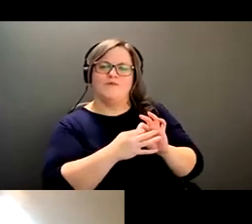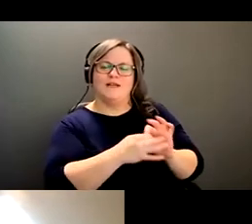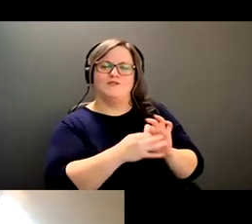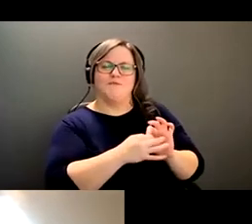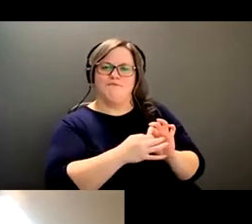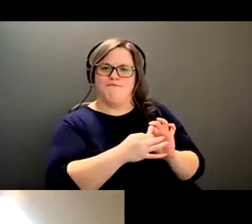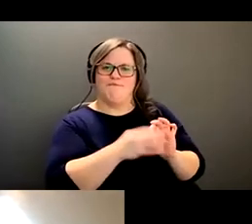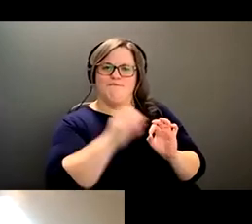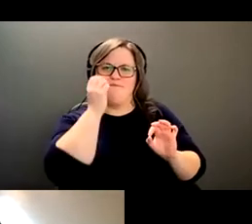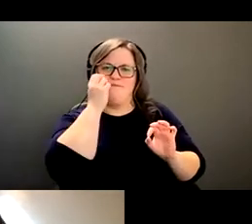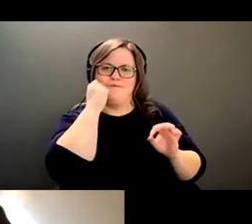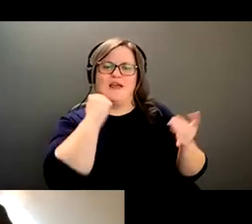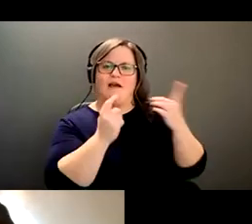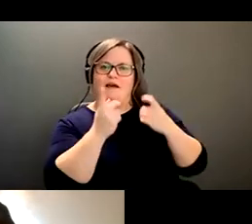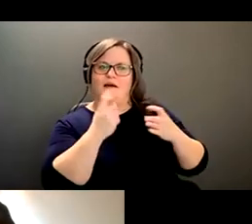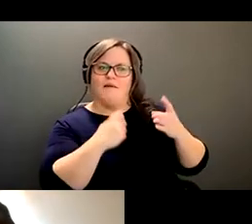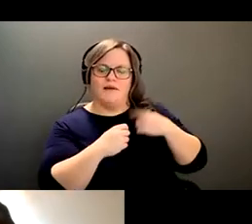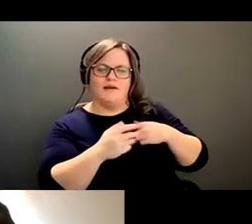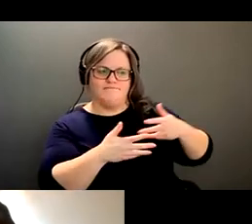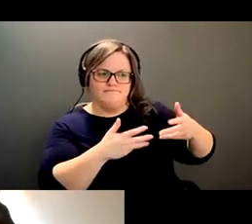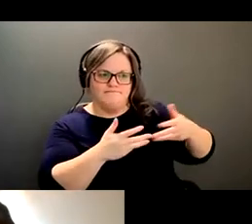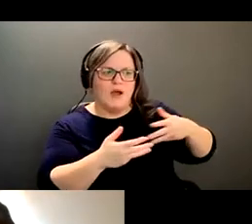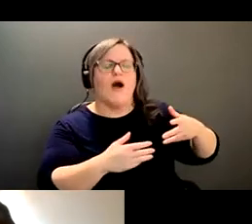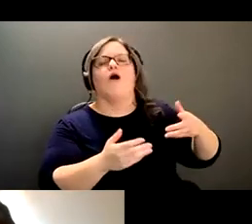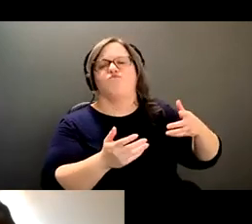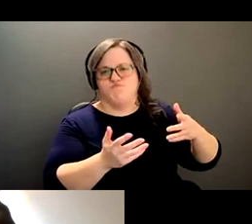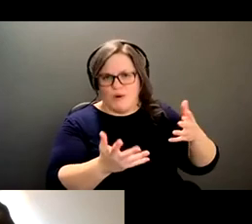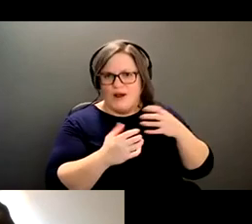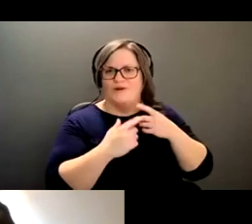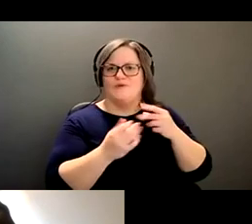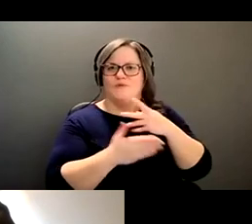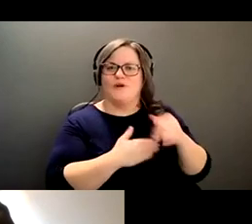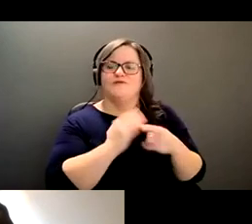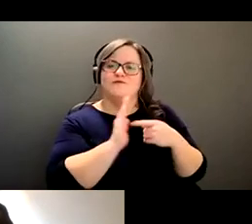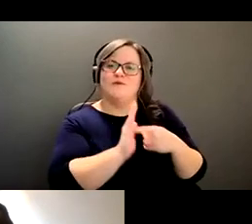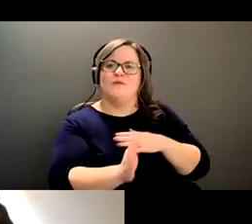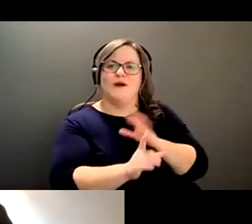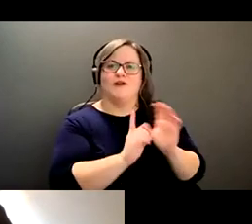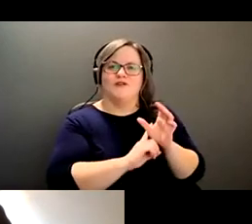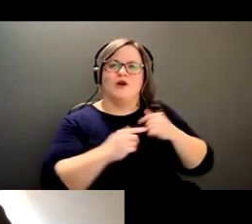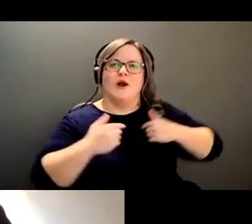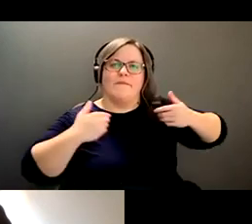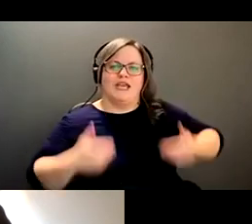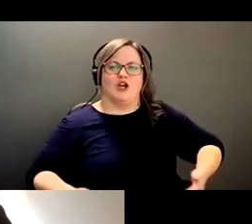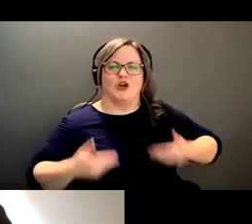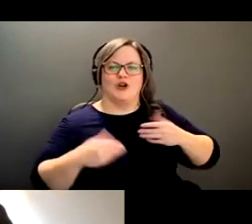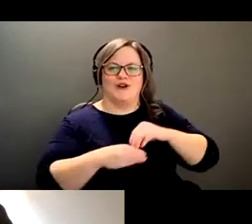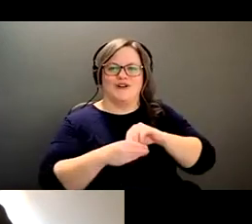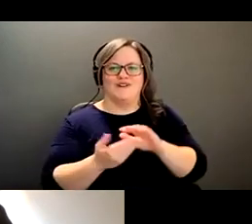and that reciprocity of like, okay, I'm here, so what am I offering to share?